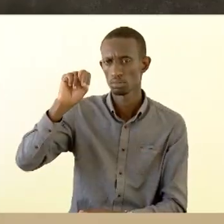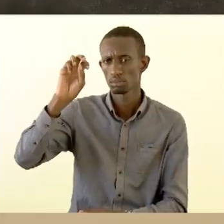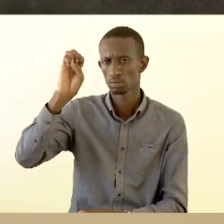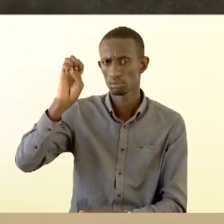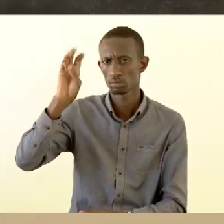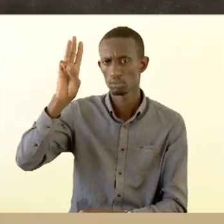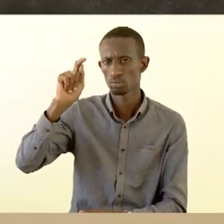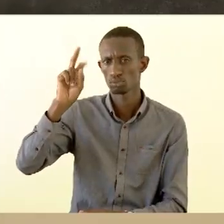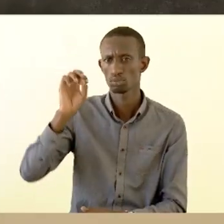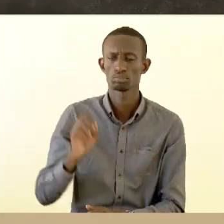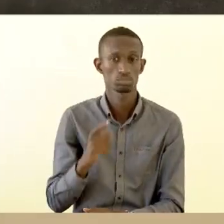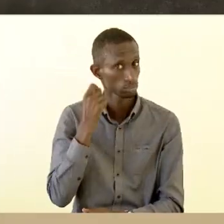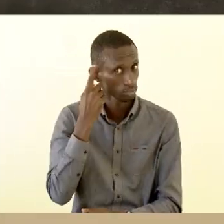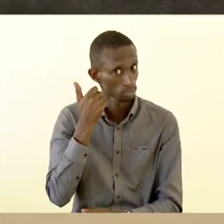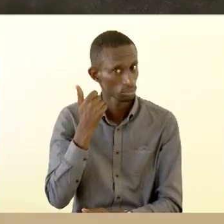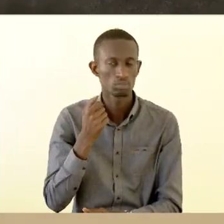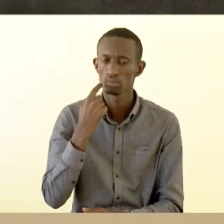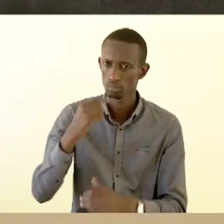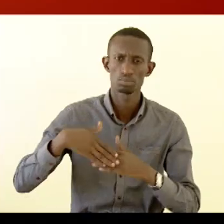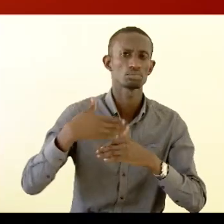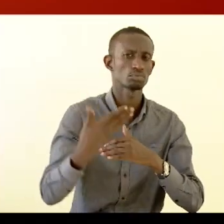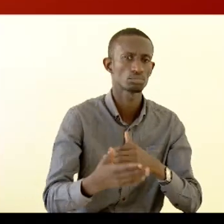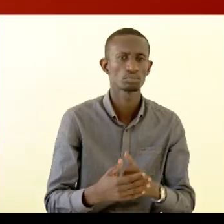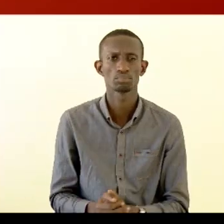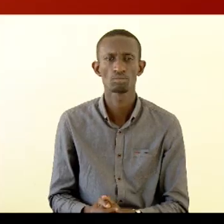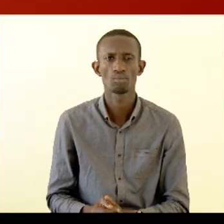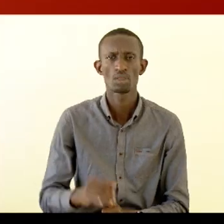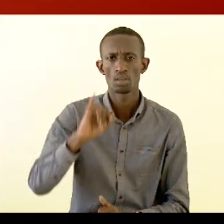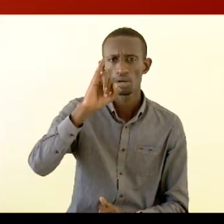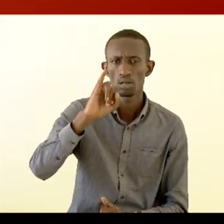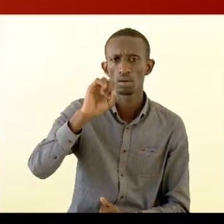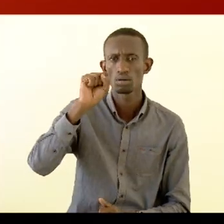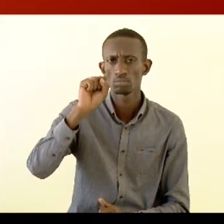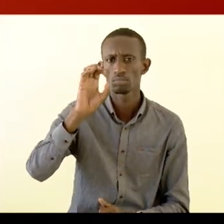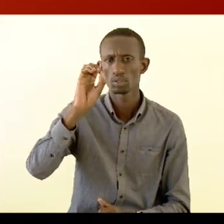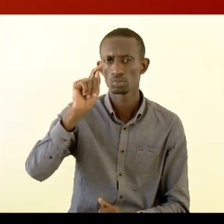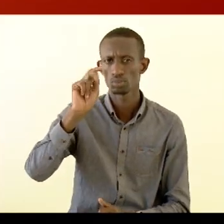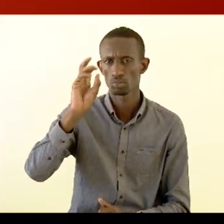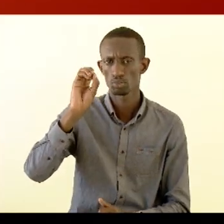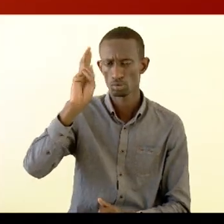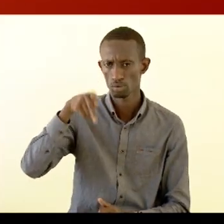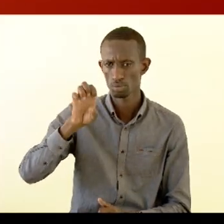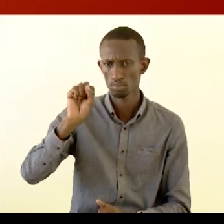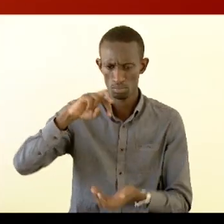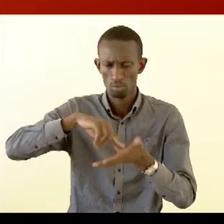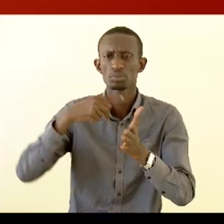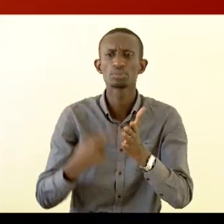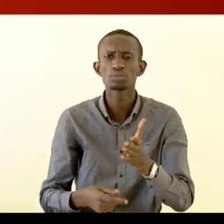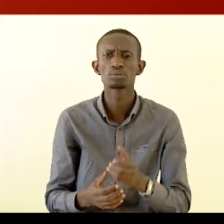Okay? So we go to the next. And what are isotopes? How did we define the term isotopes?